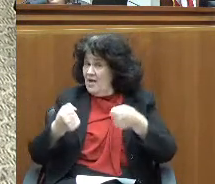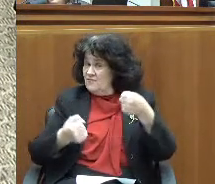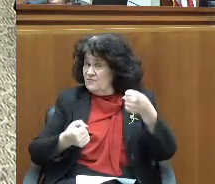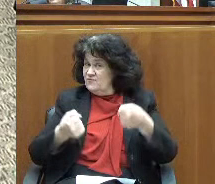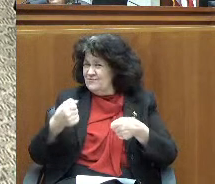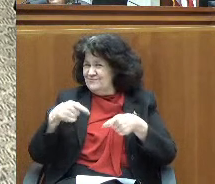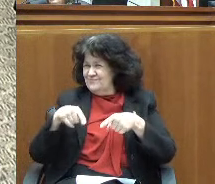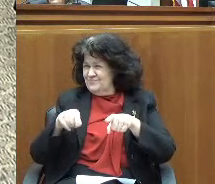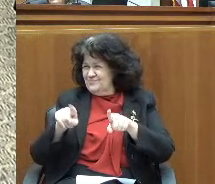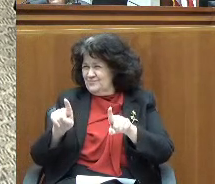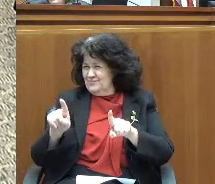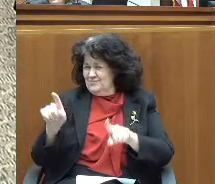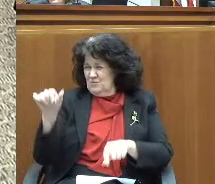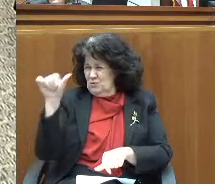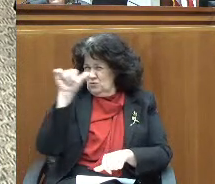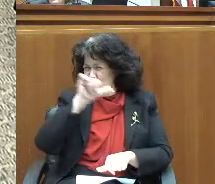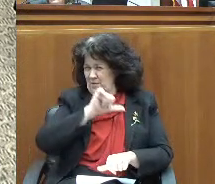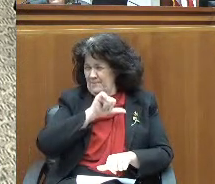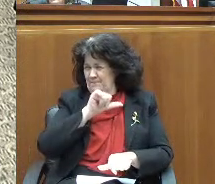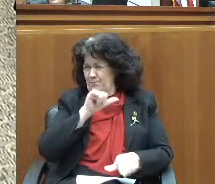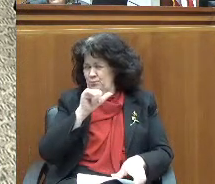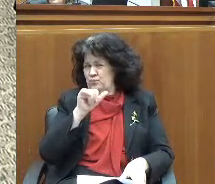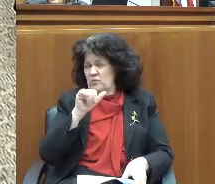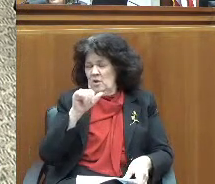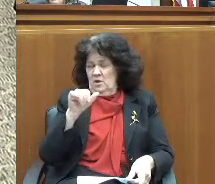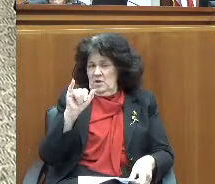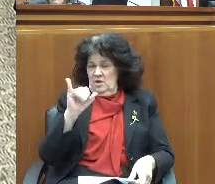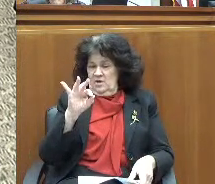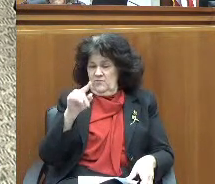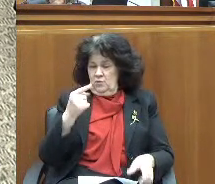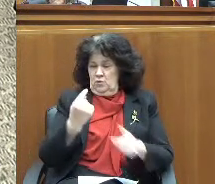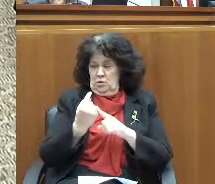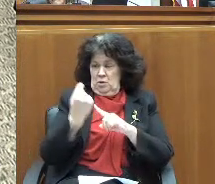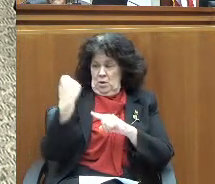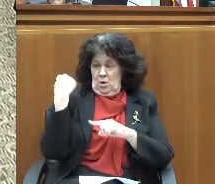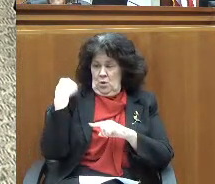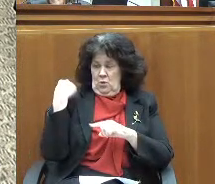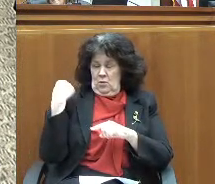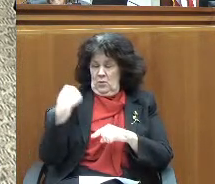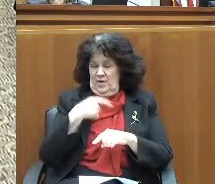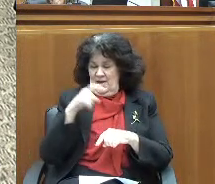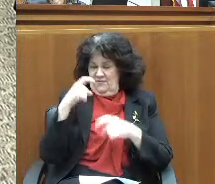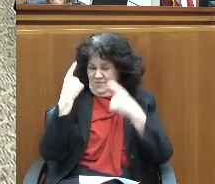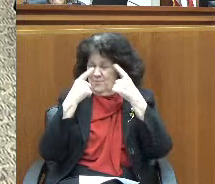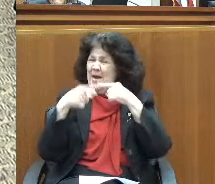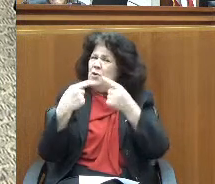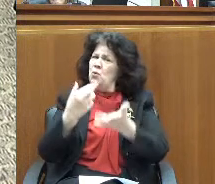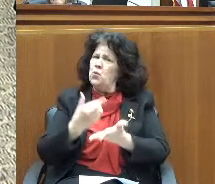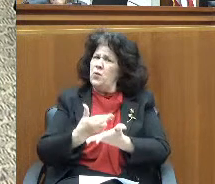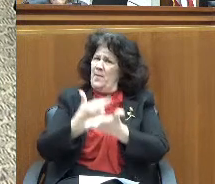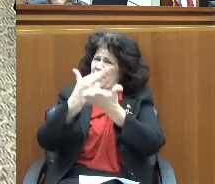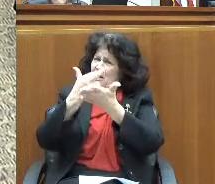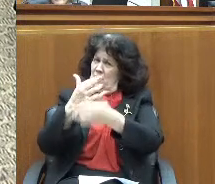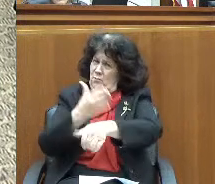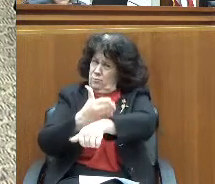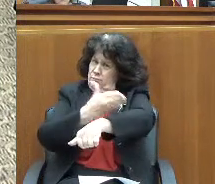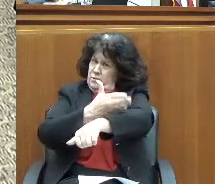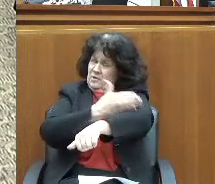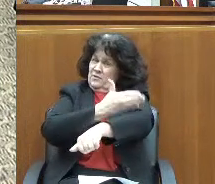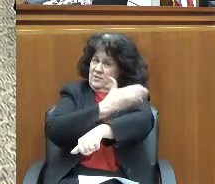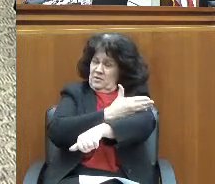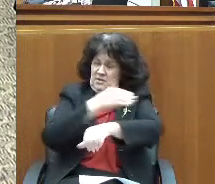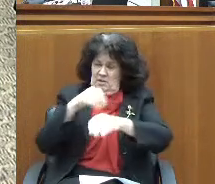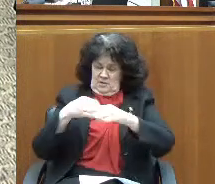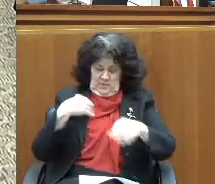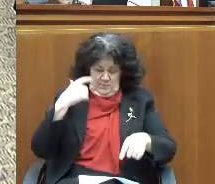intoxicated. Go back to one of the things we're supposed to look at, which is rehabilitation. In my mind,